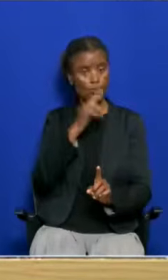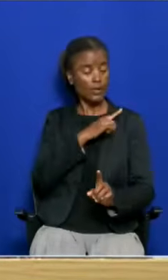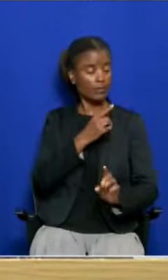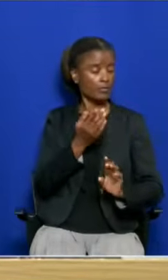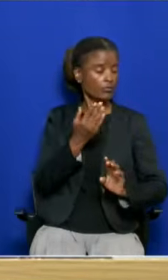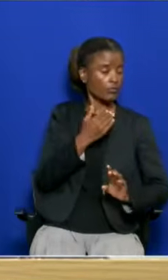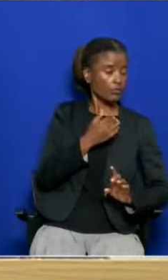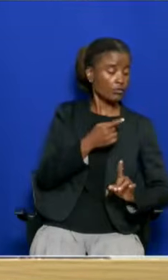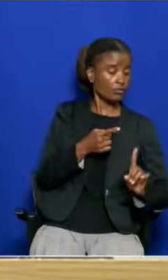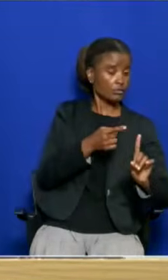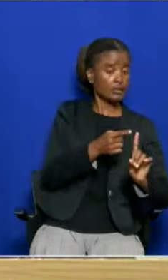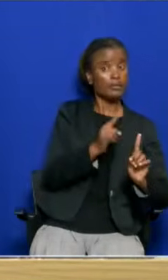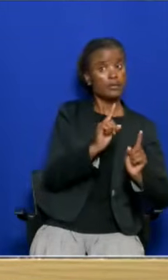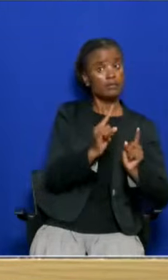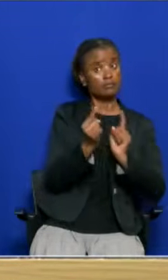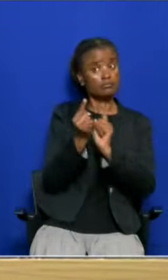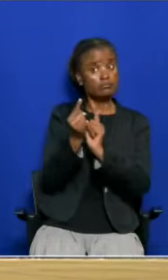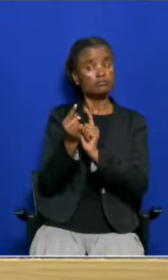to